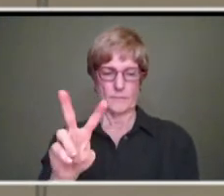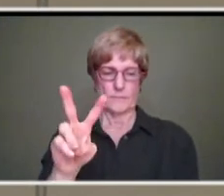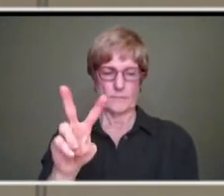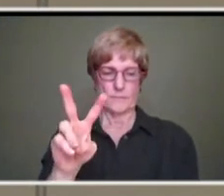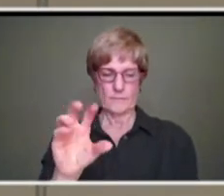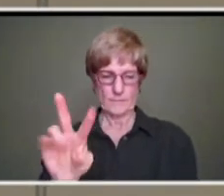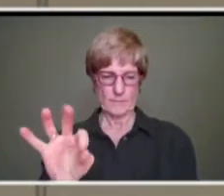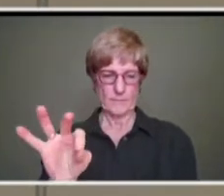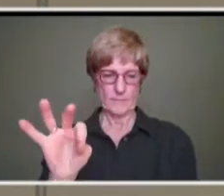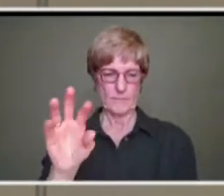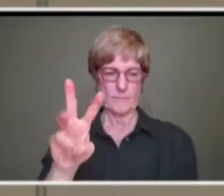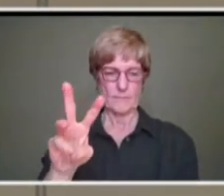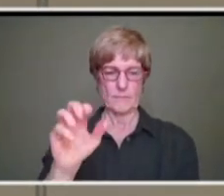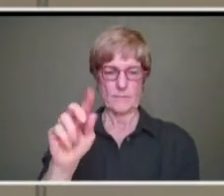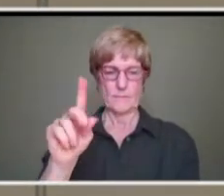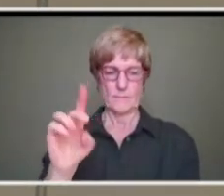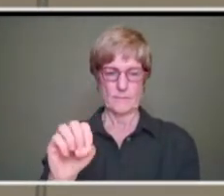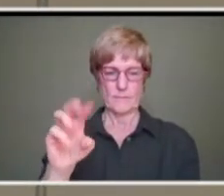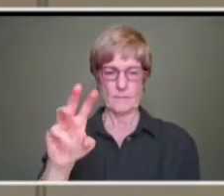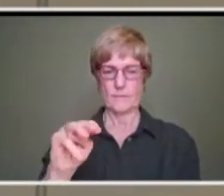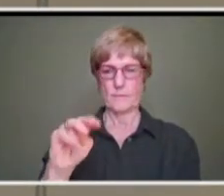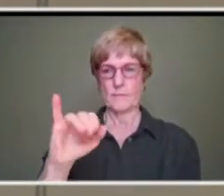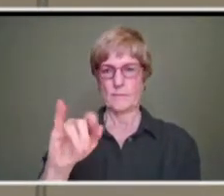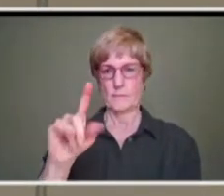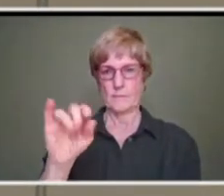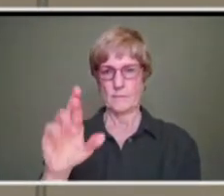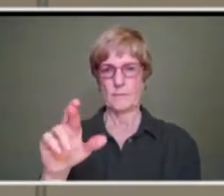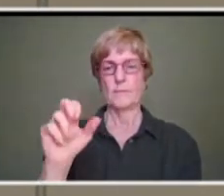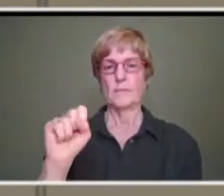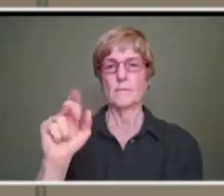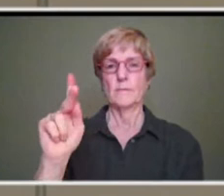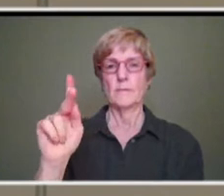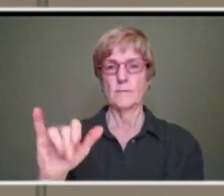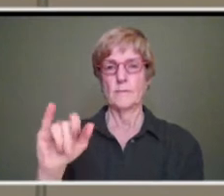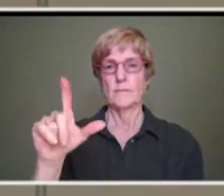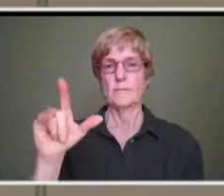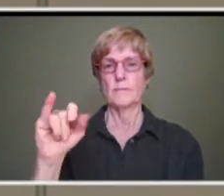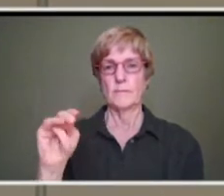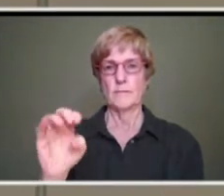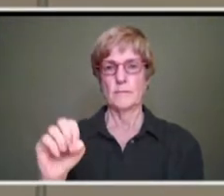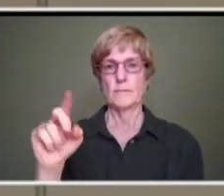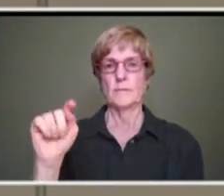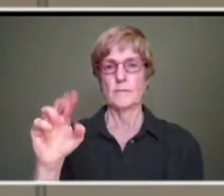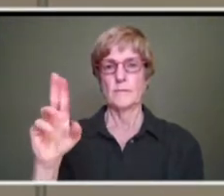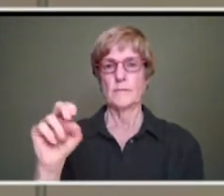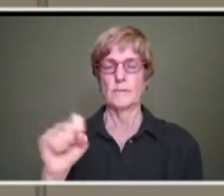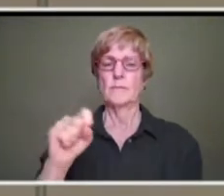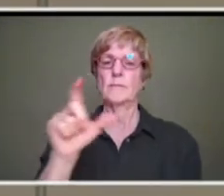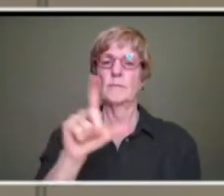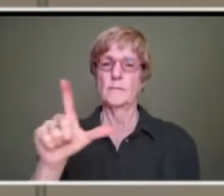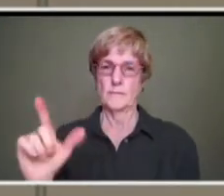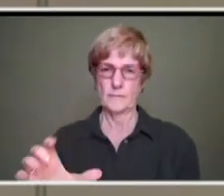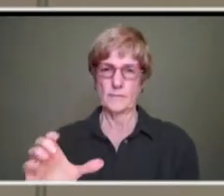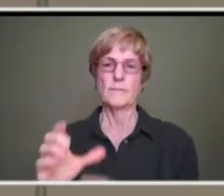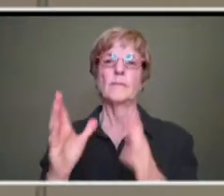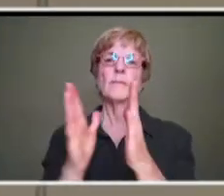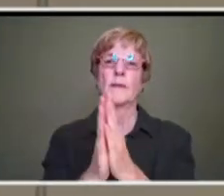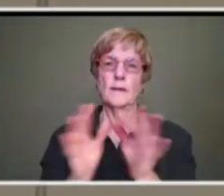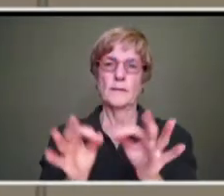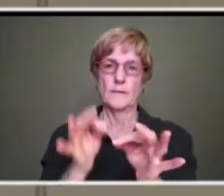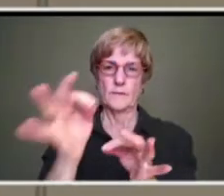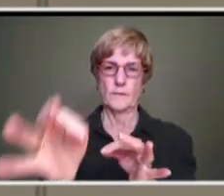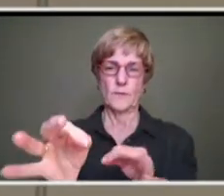2022-02929 Wade Miller Skyline towns LLC is a hearing requesting deferral until February